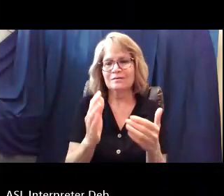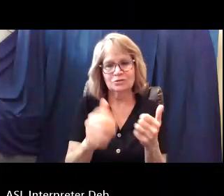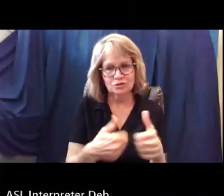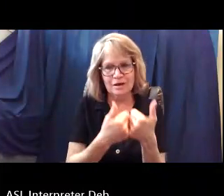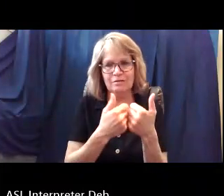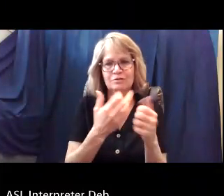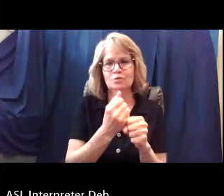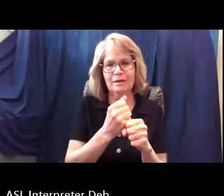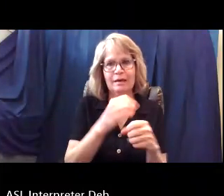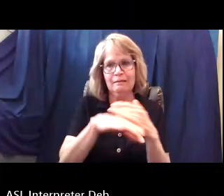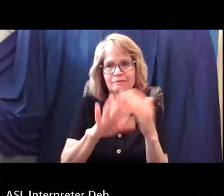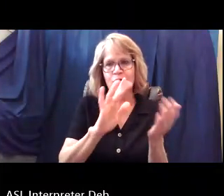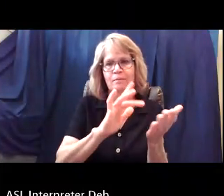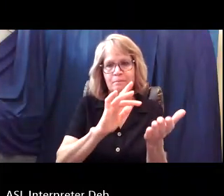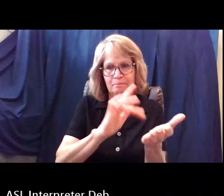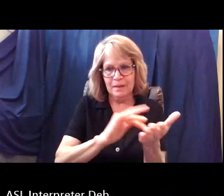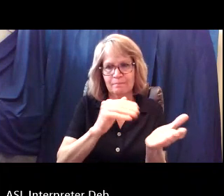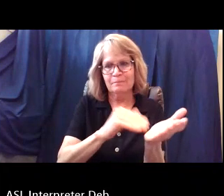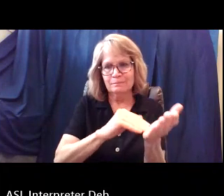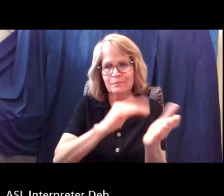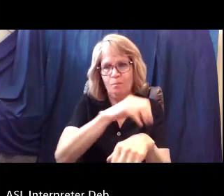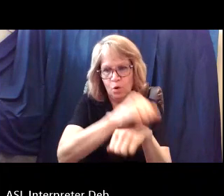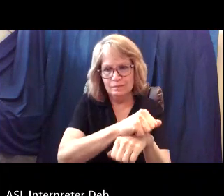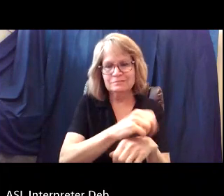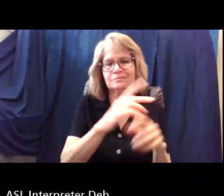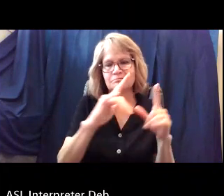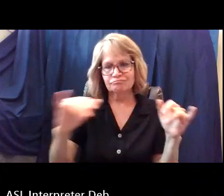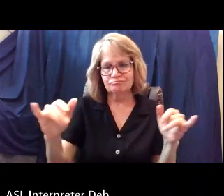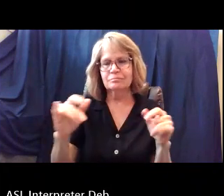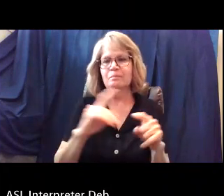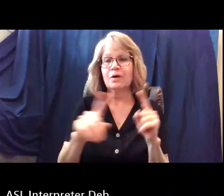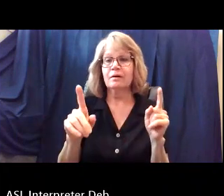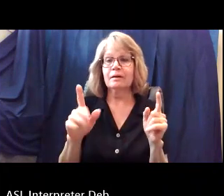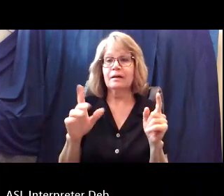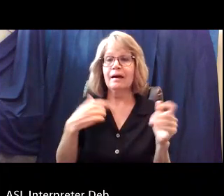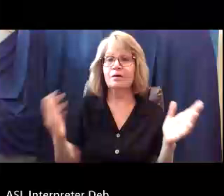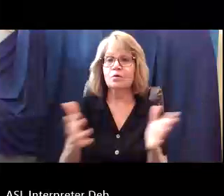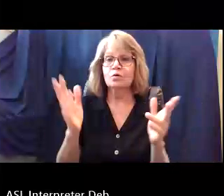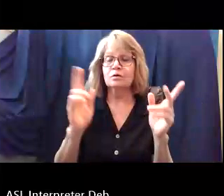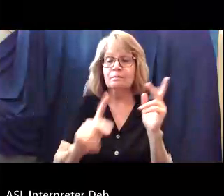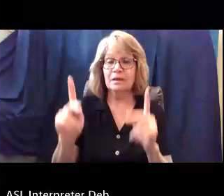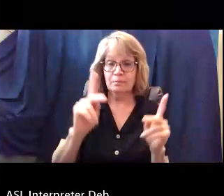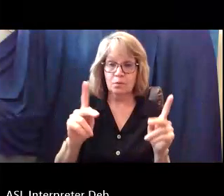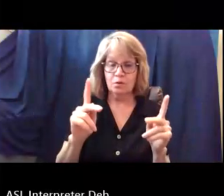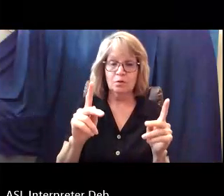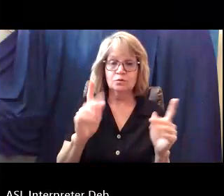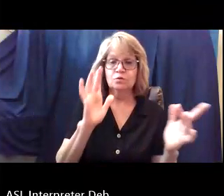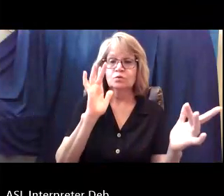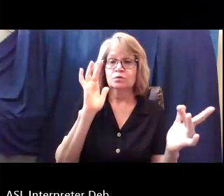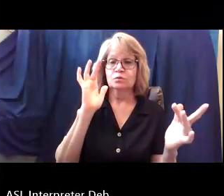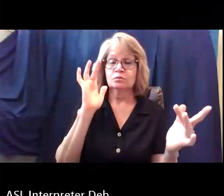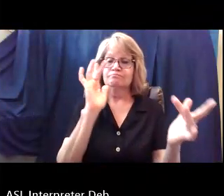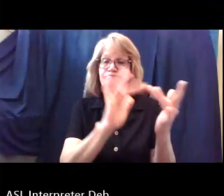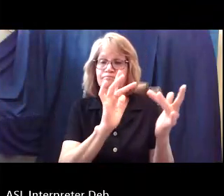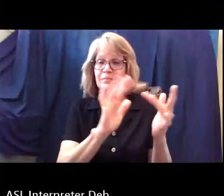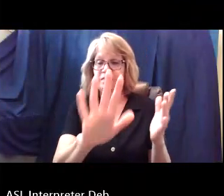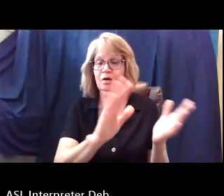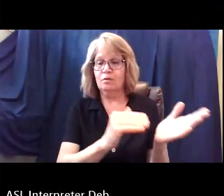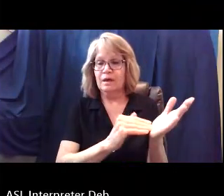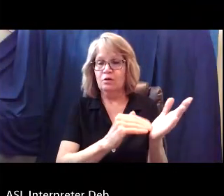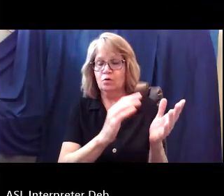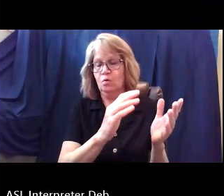medical appointments and things like that, but I do encourage folks to reach out to their providers that they see